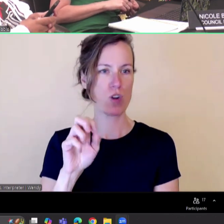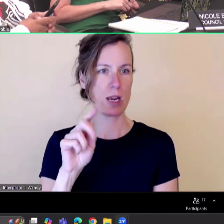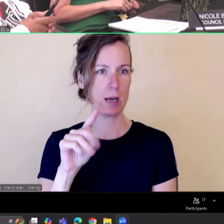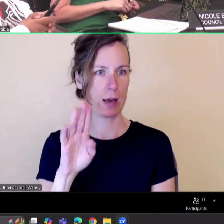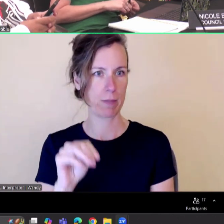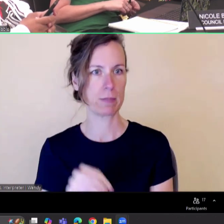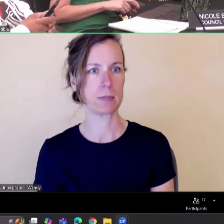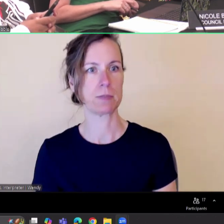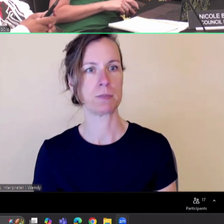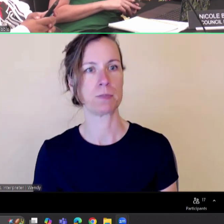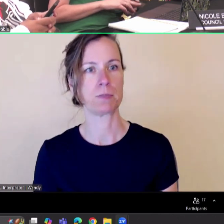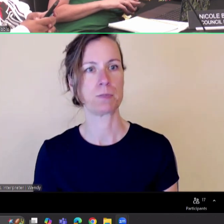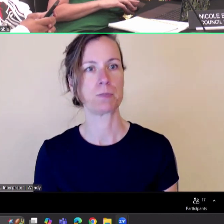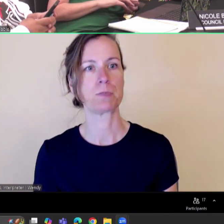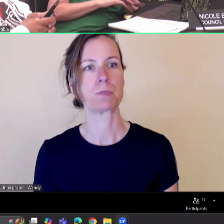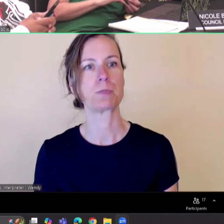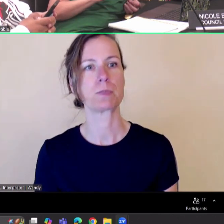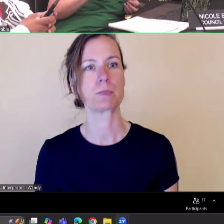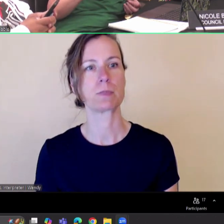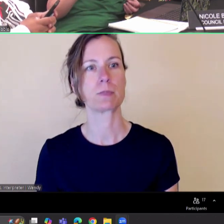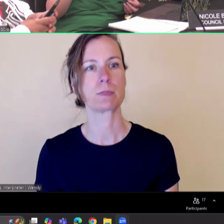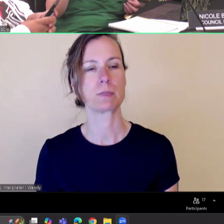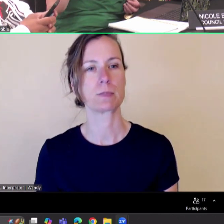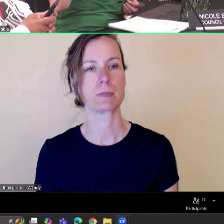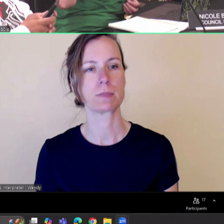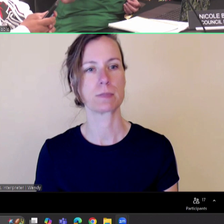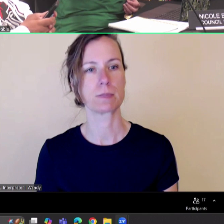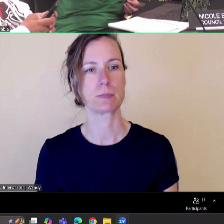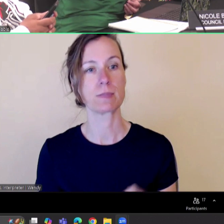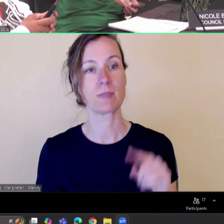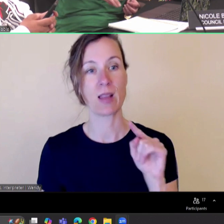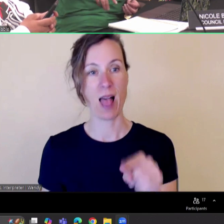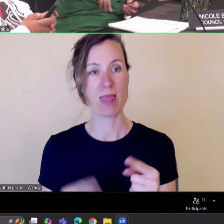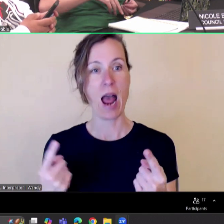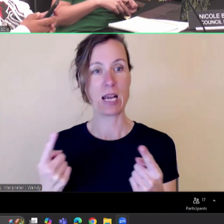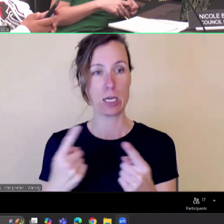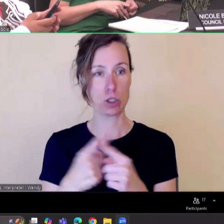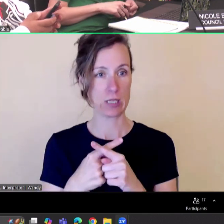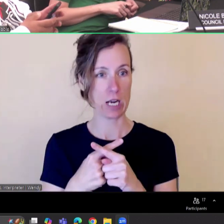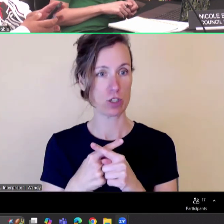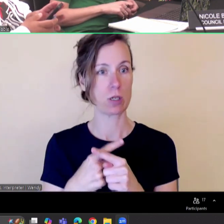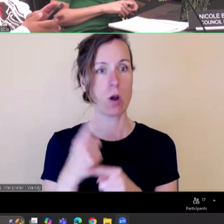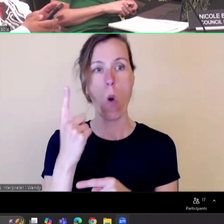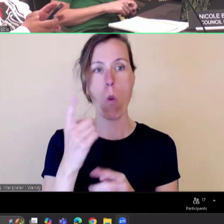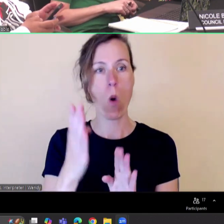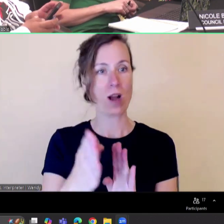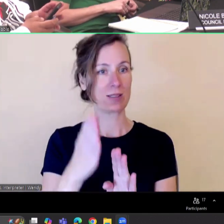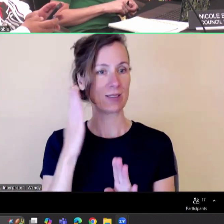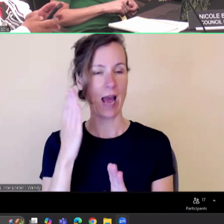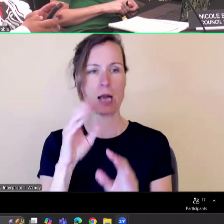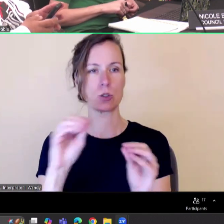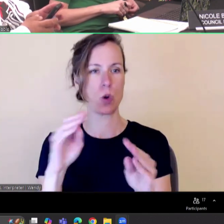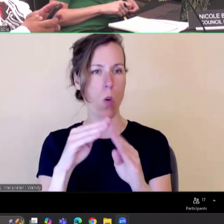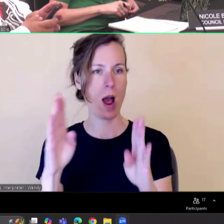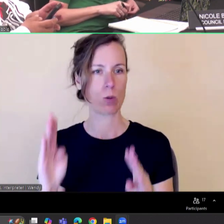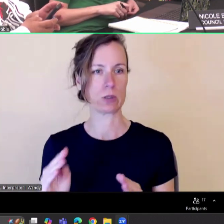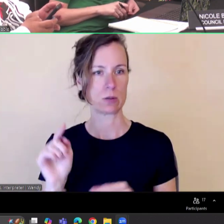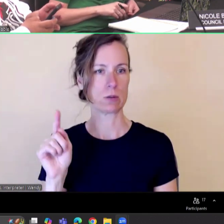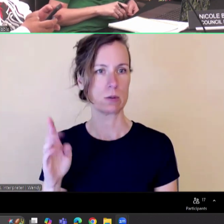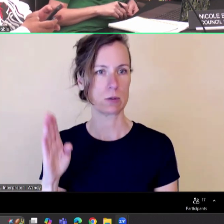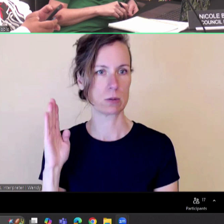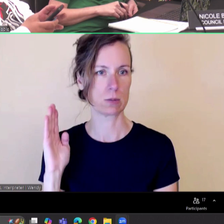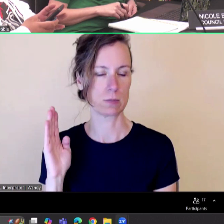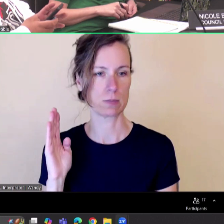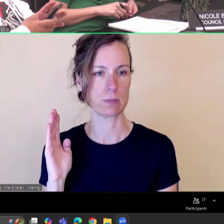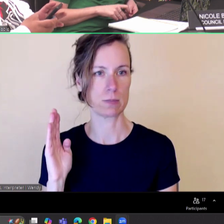that intersection, one whole side of it has no houses. And so if we're going to